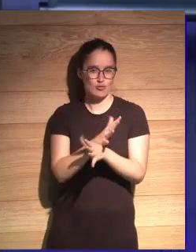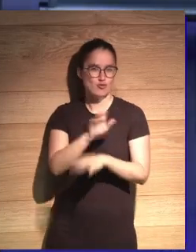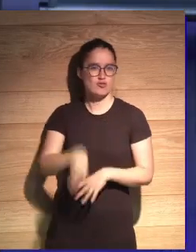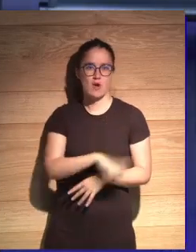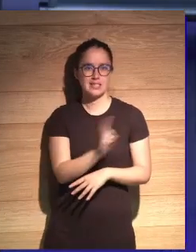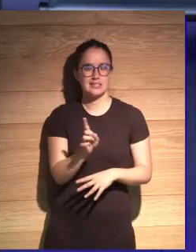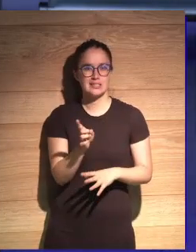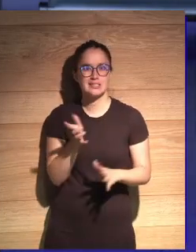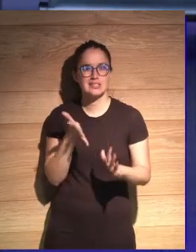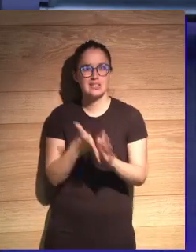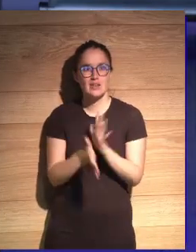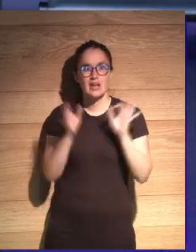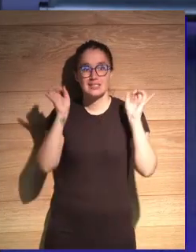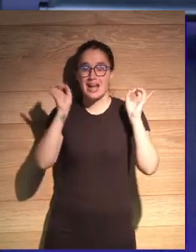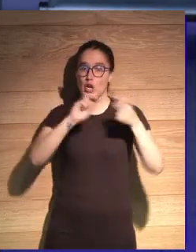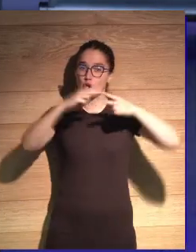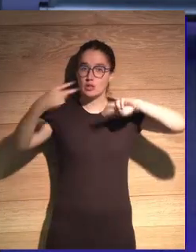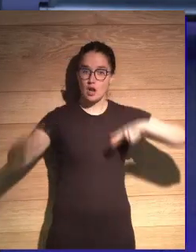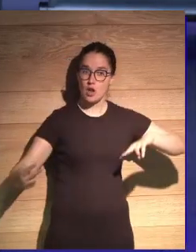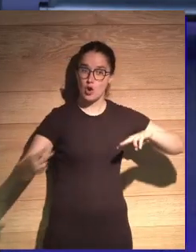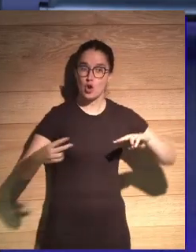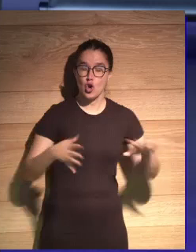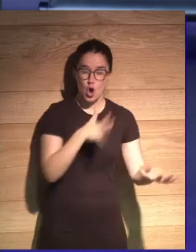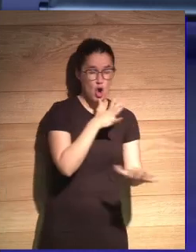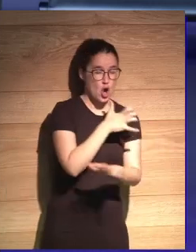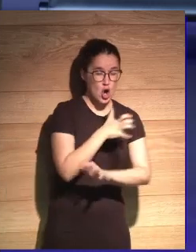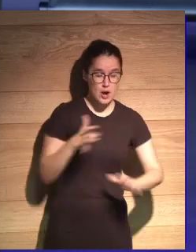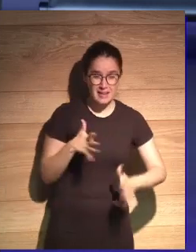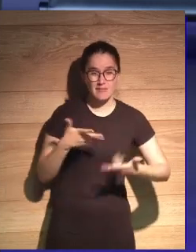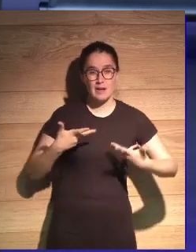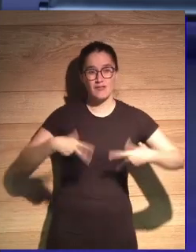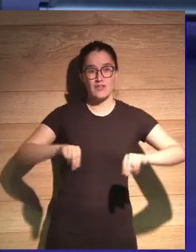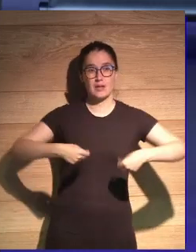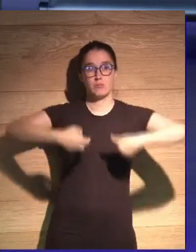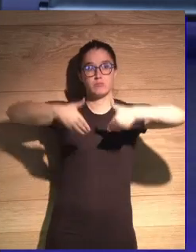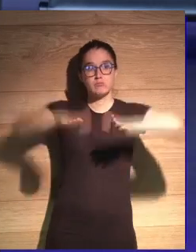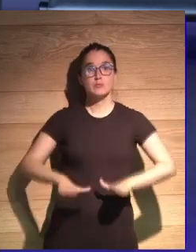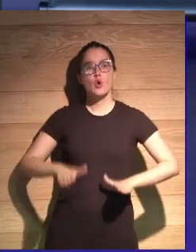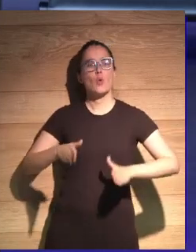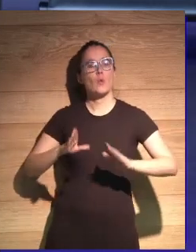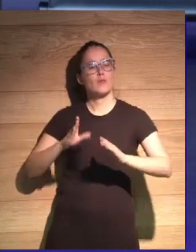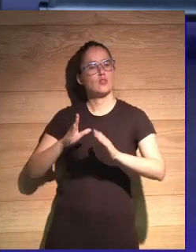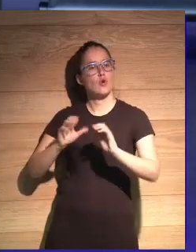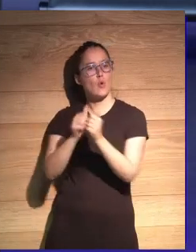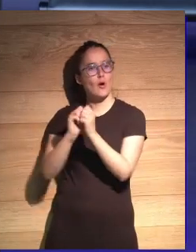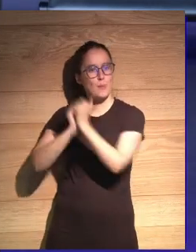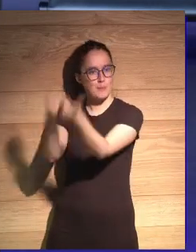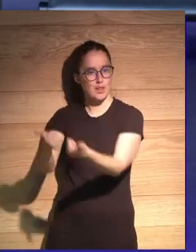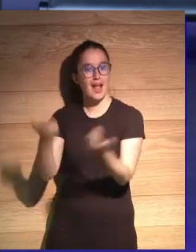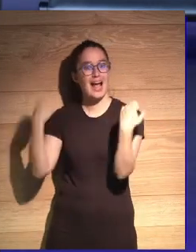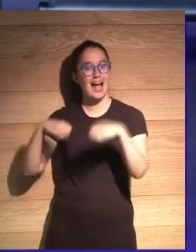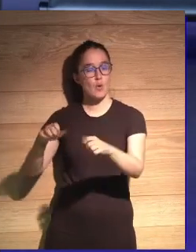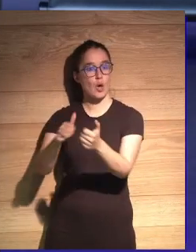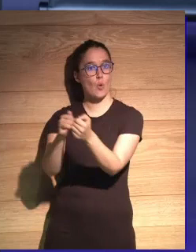does not start with the game. It's exactly the other way around. The tragic stops where